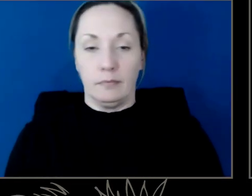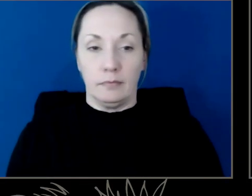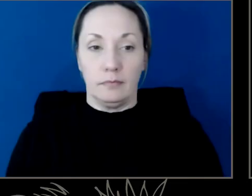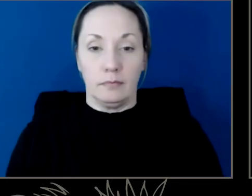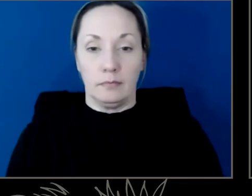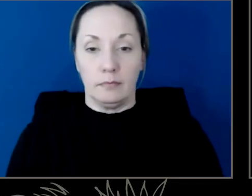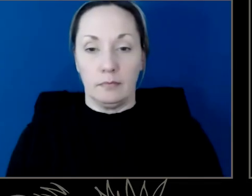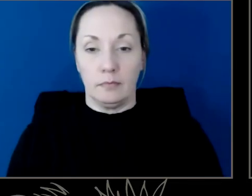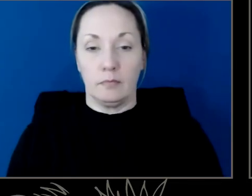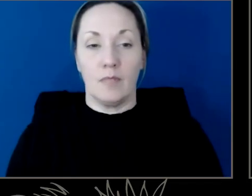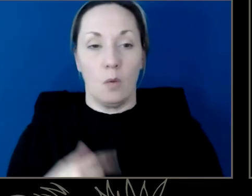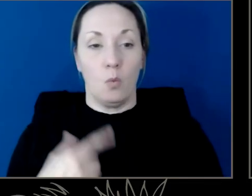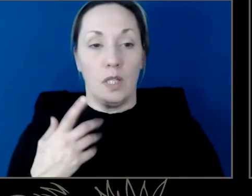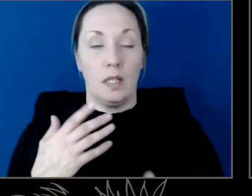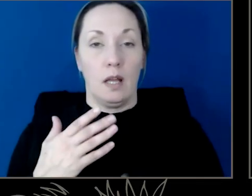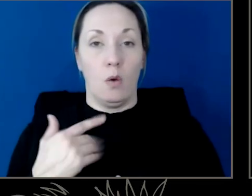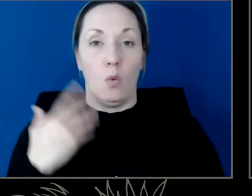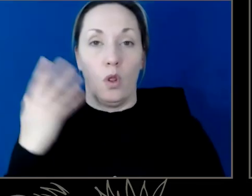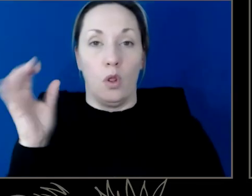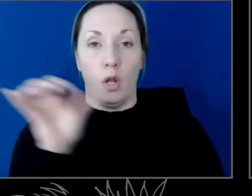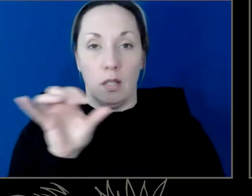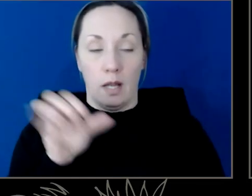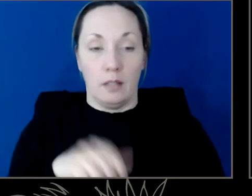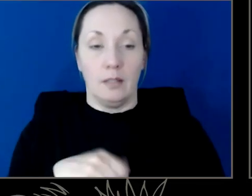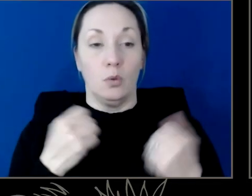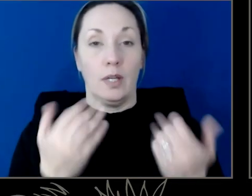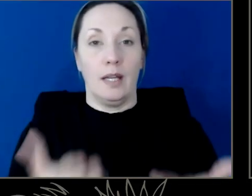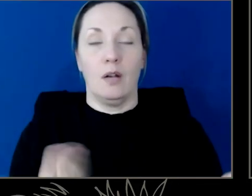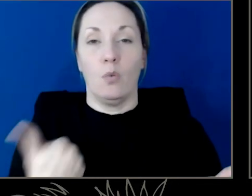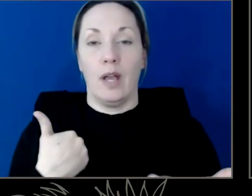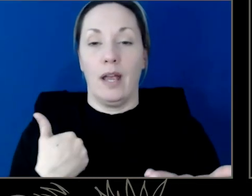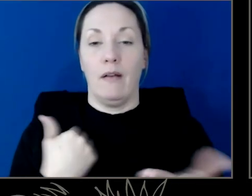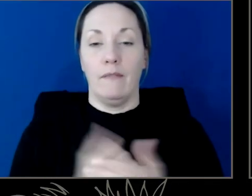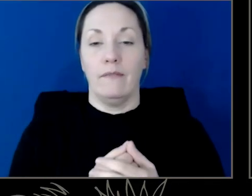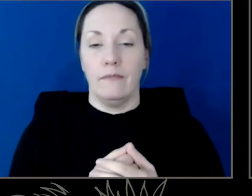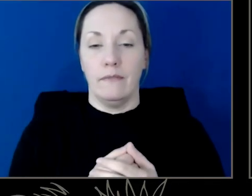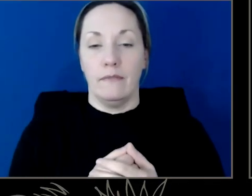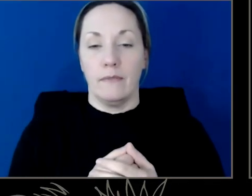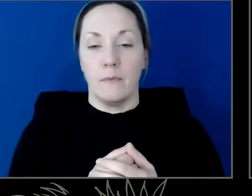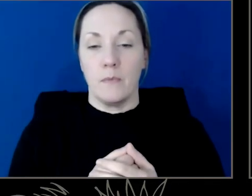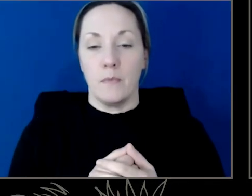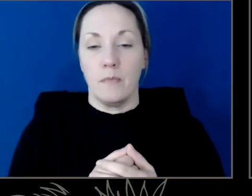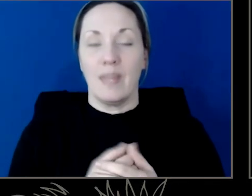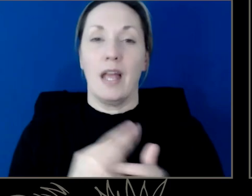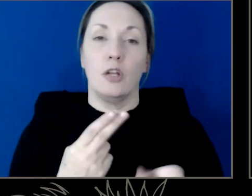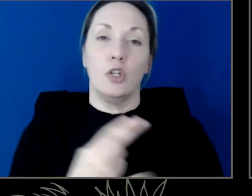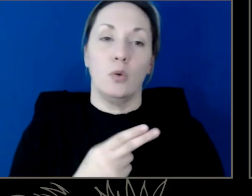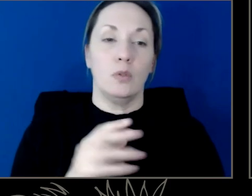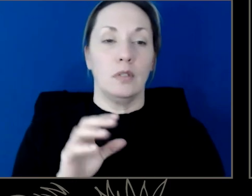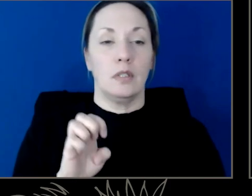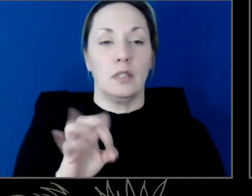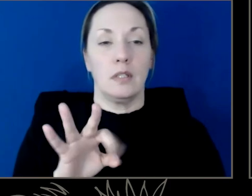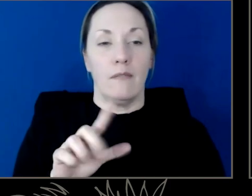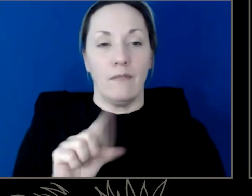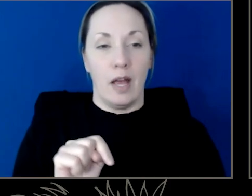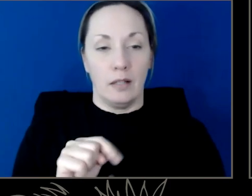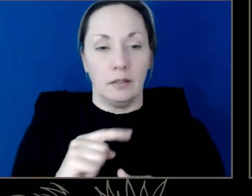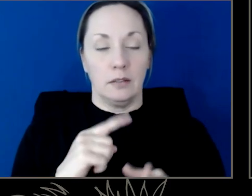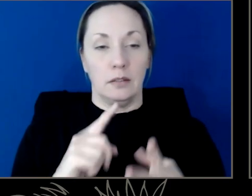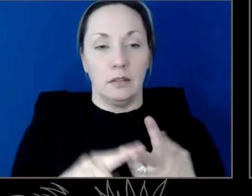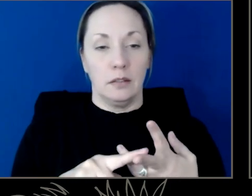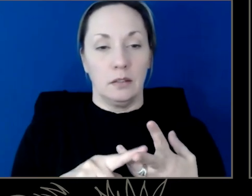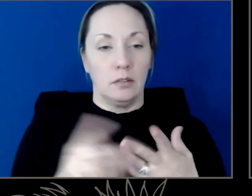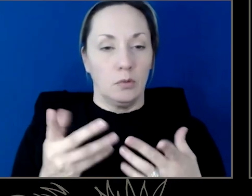like. So here we just have a use effect with an empty dependency array. Inside